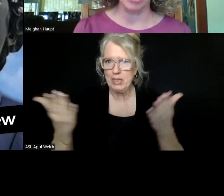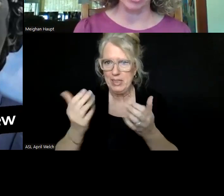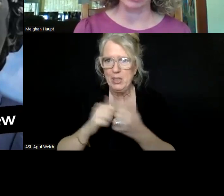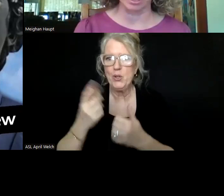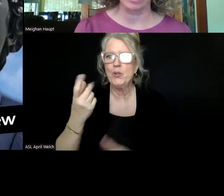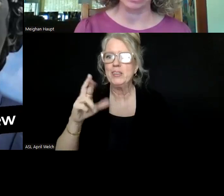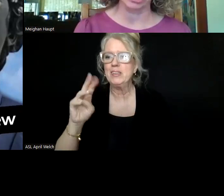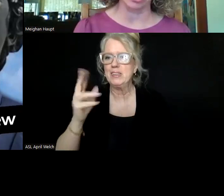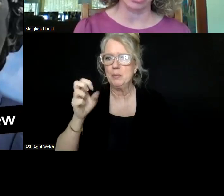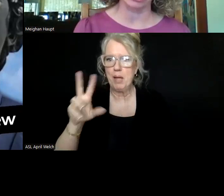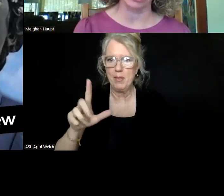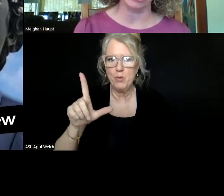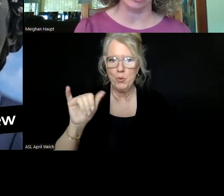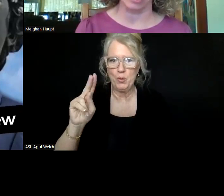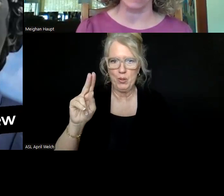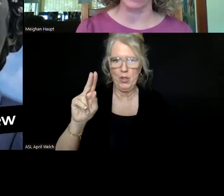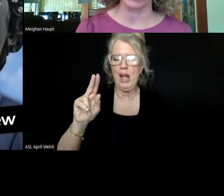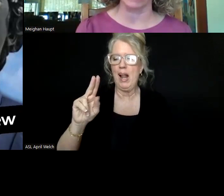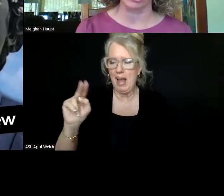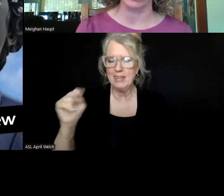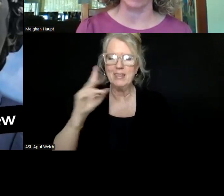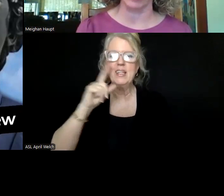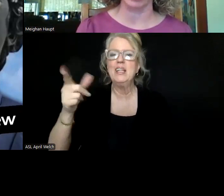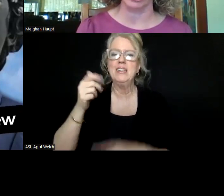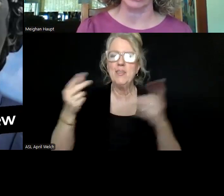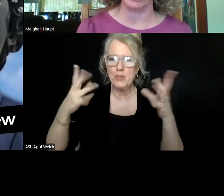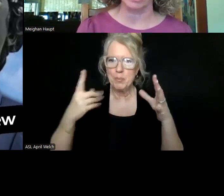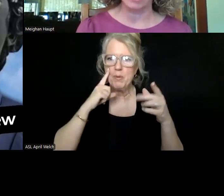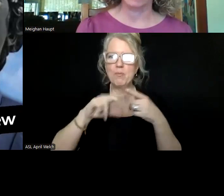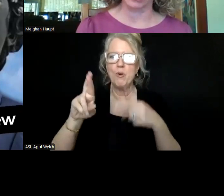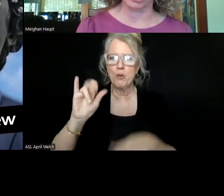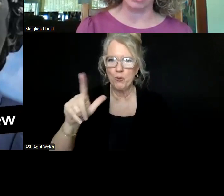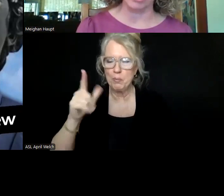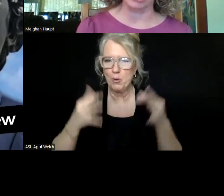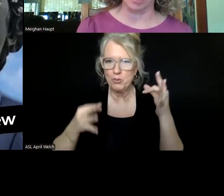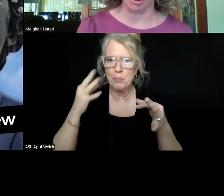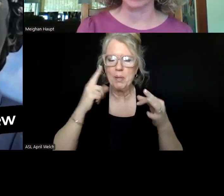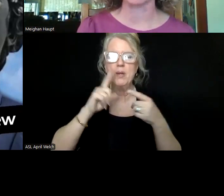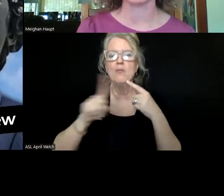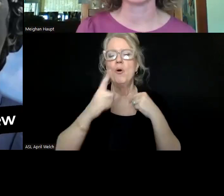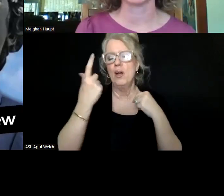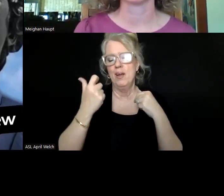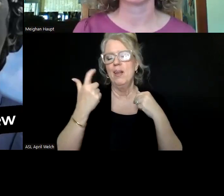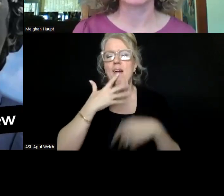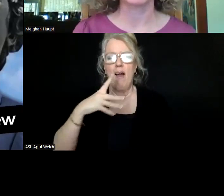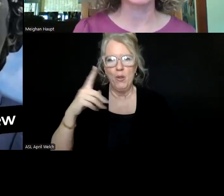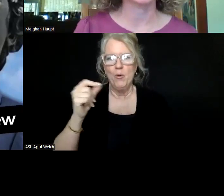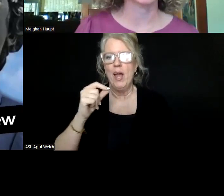Dr. Matthew Lund, who is the Director of the Division of Criminal Justice for the Colorado Department of Public